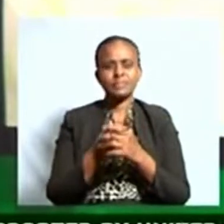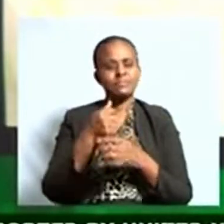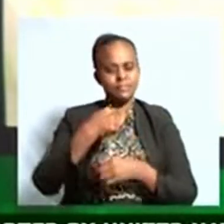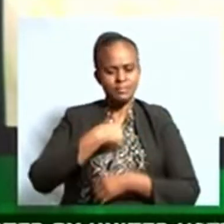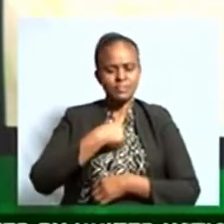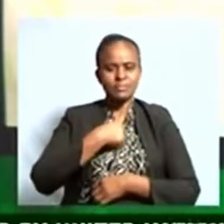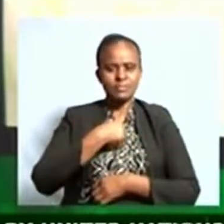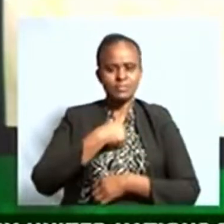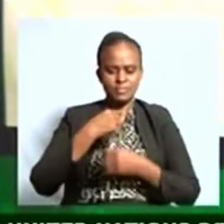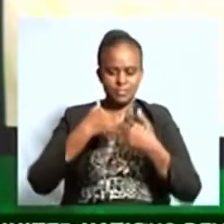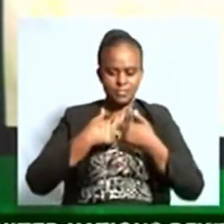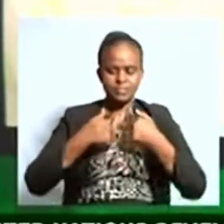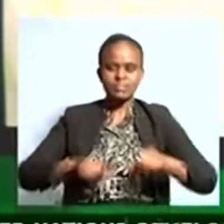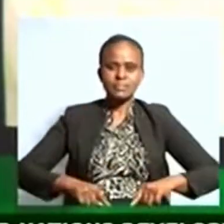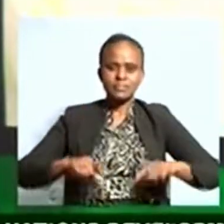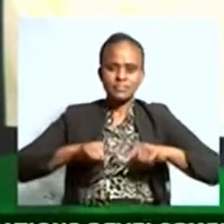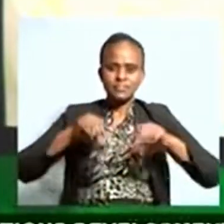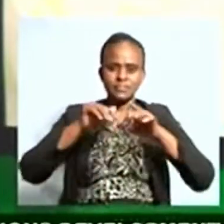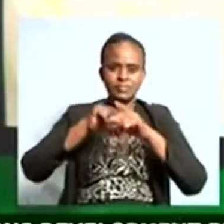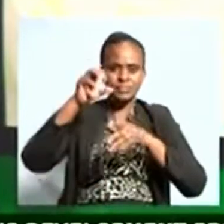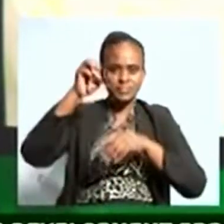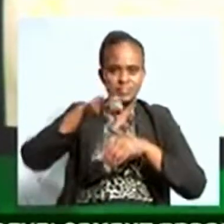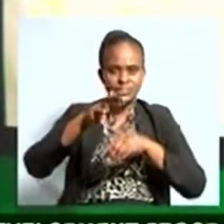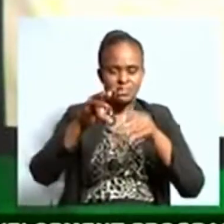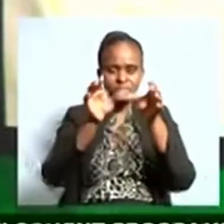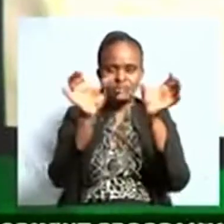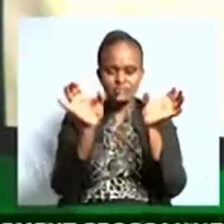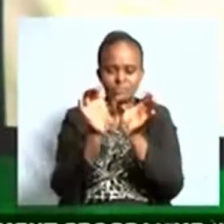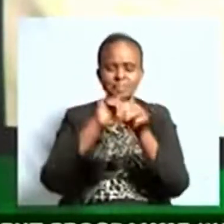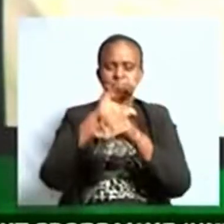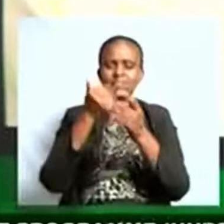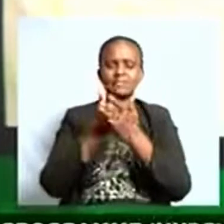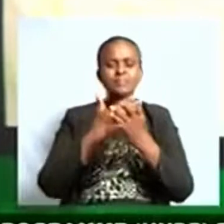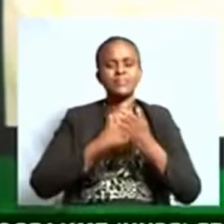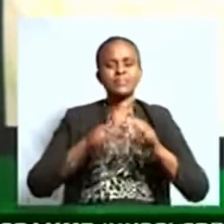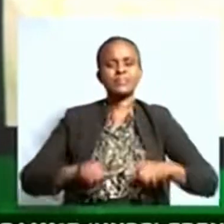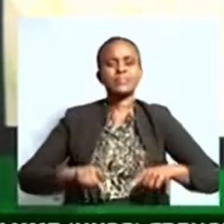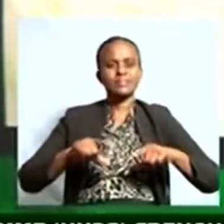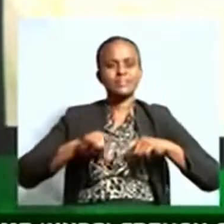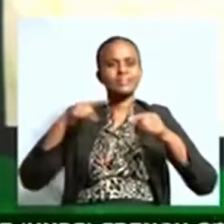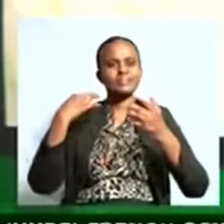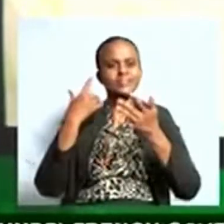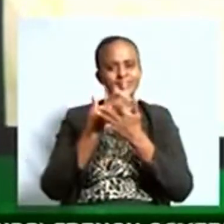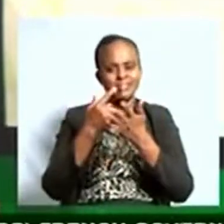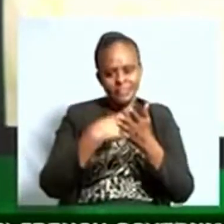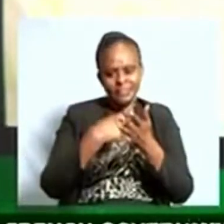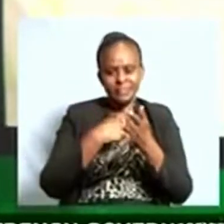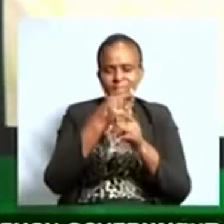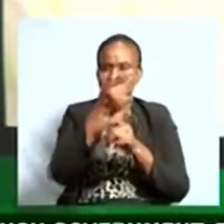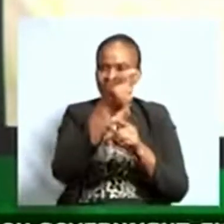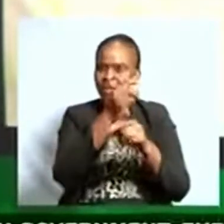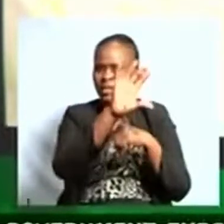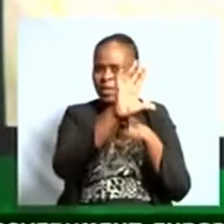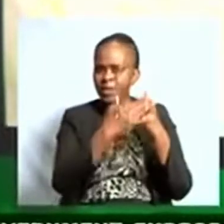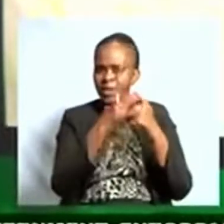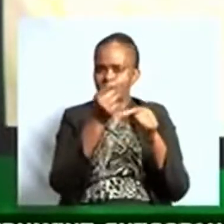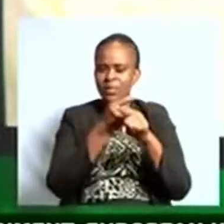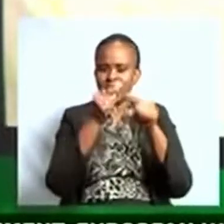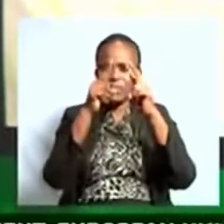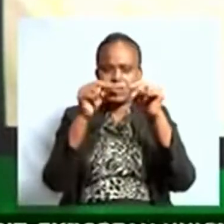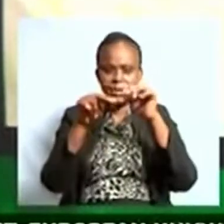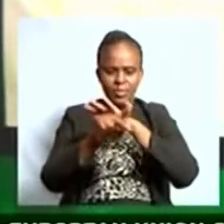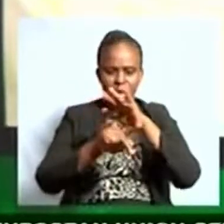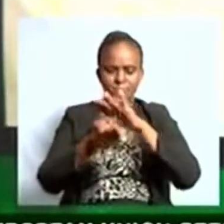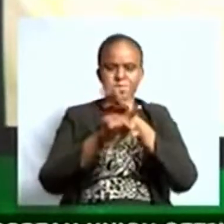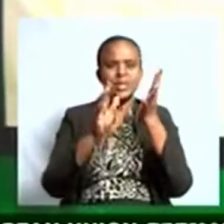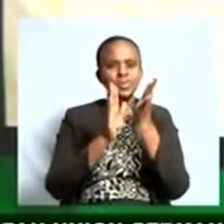I have lived in Munali constituency almost all my life. Okay. When I came from the village during my primary